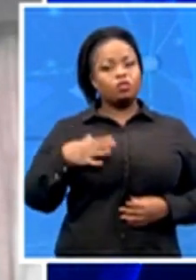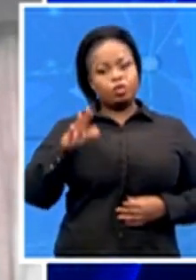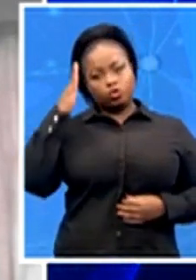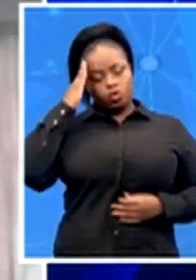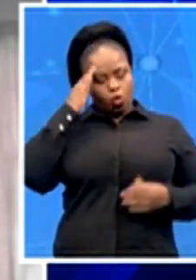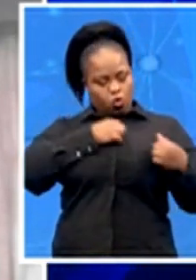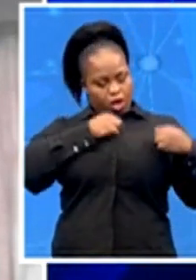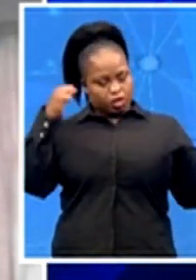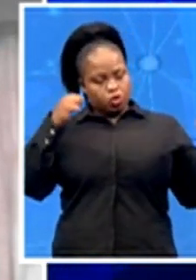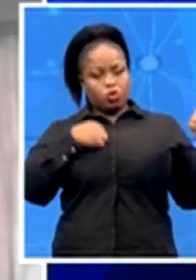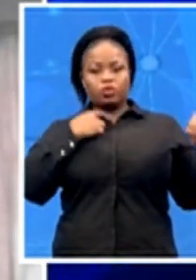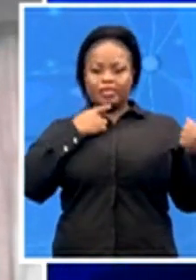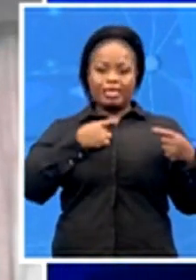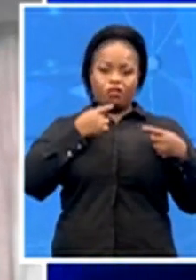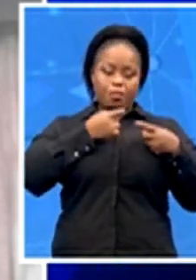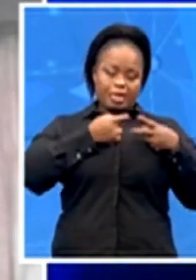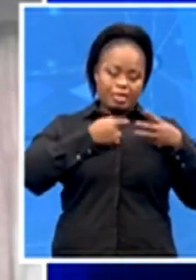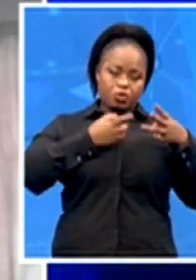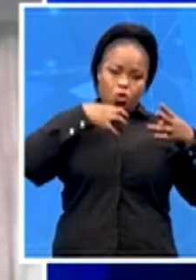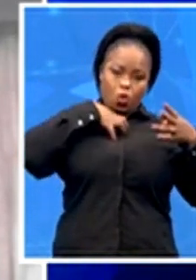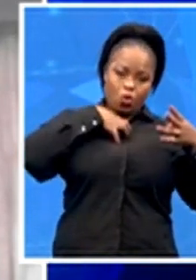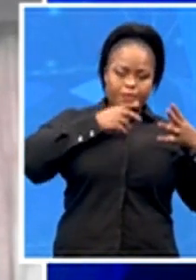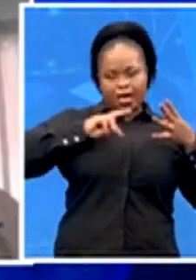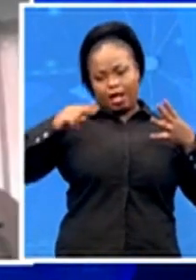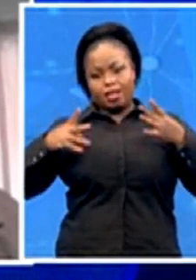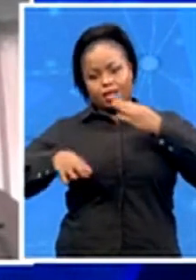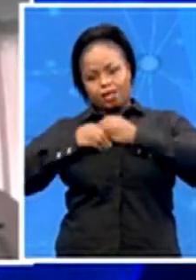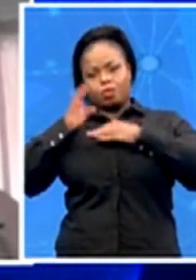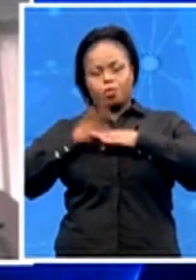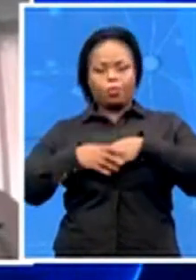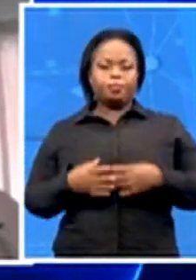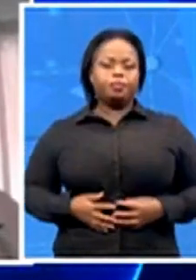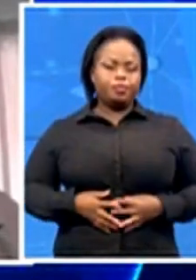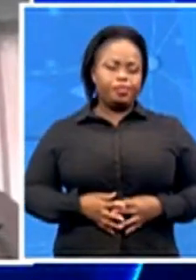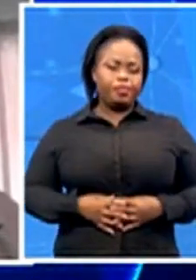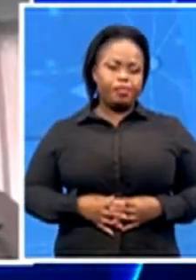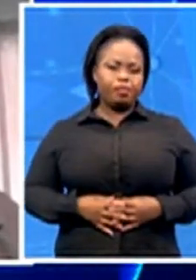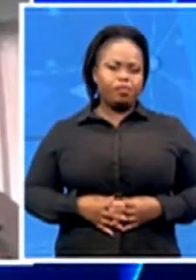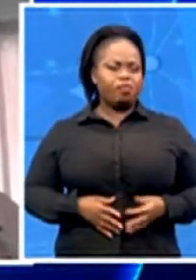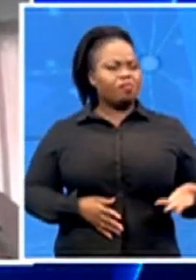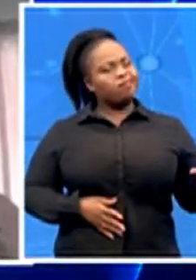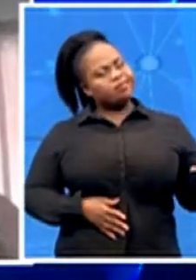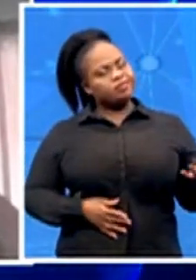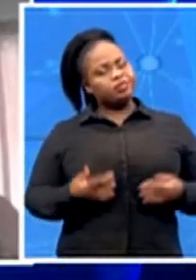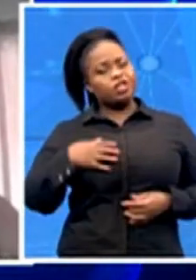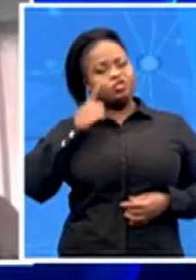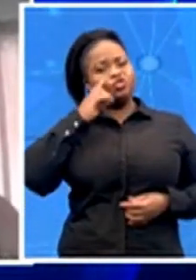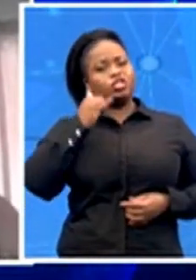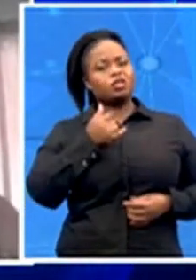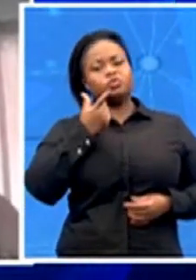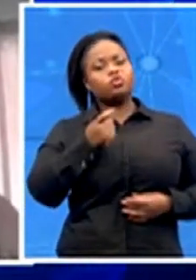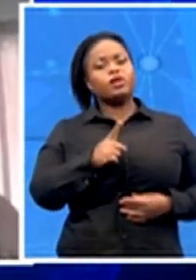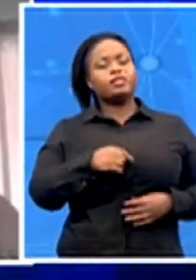by Islandsight, we cannot rule that out. So what checks then are done before a red notice is issued, to ensure that it